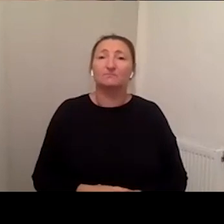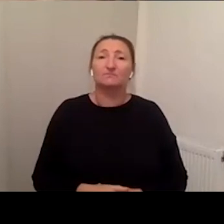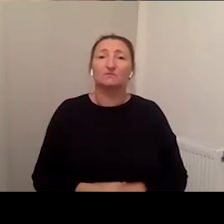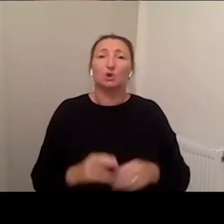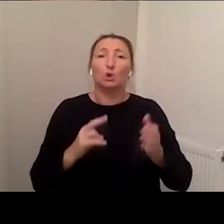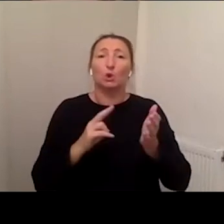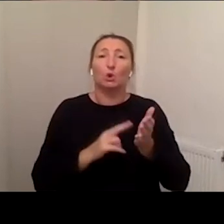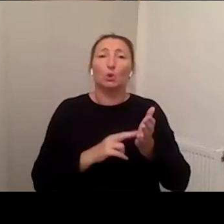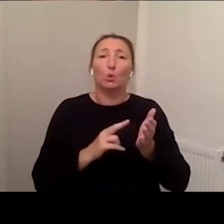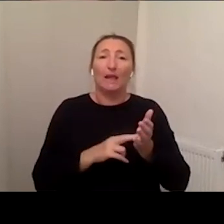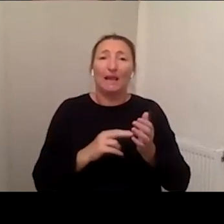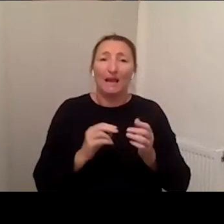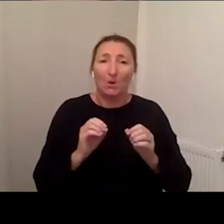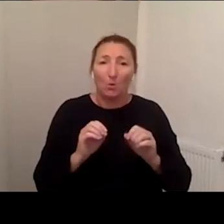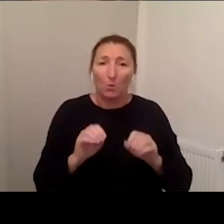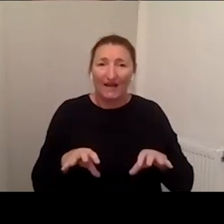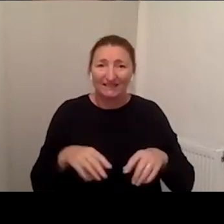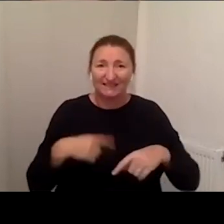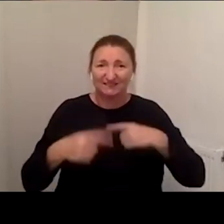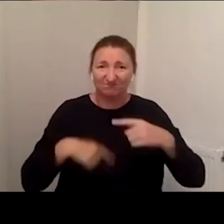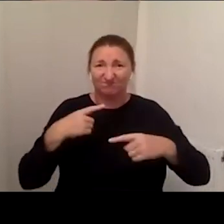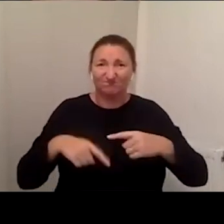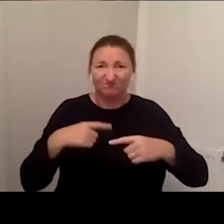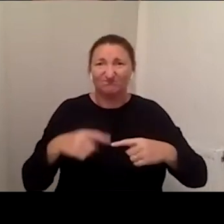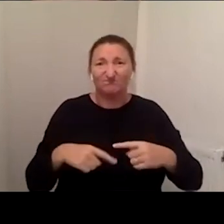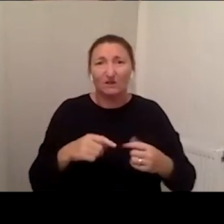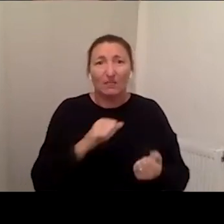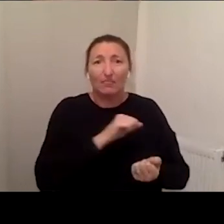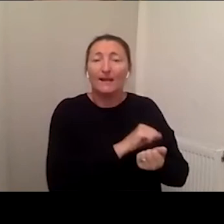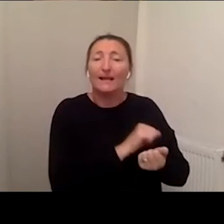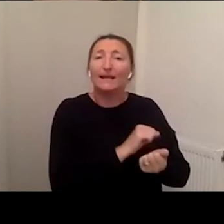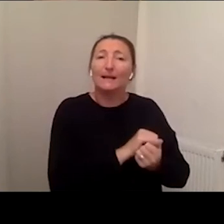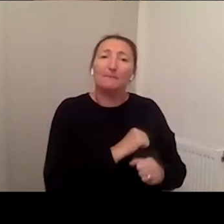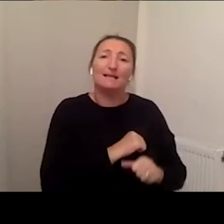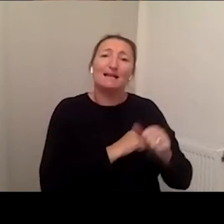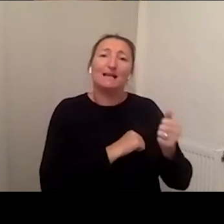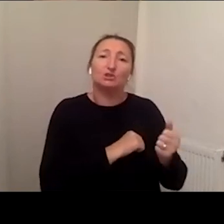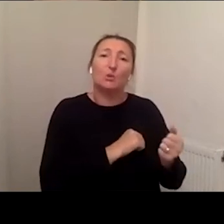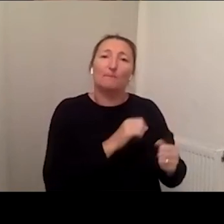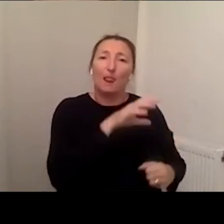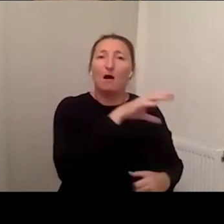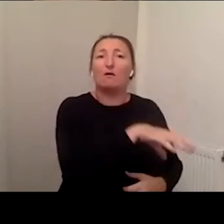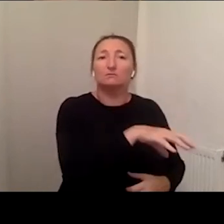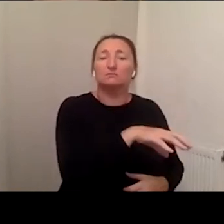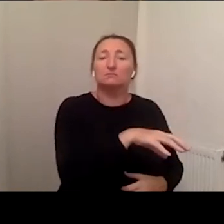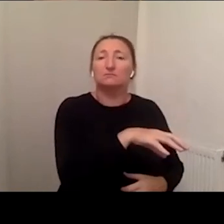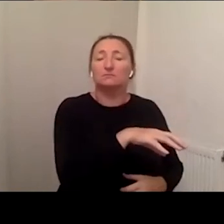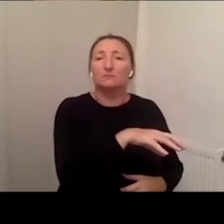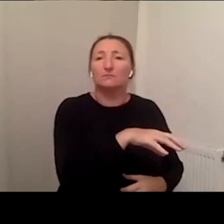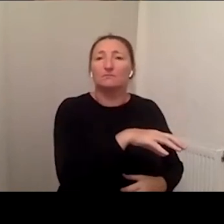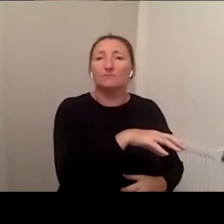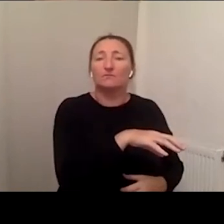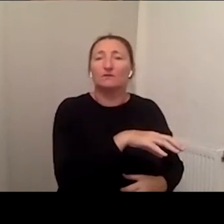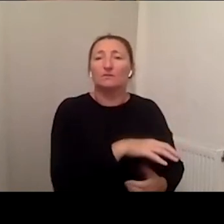is stored in next to the nuclear power plants, and the roof